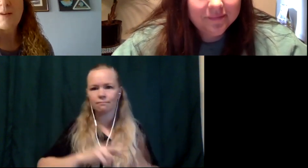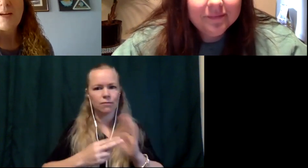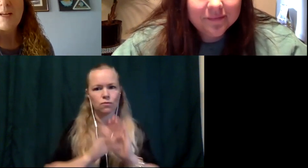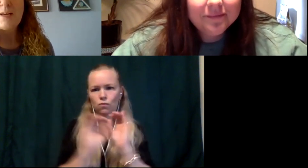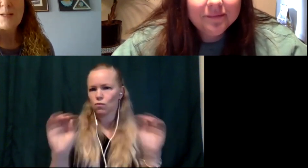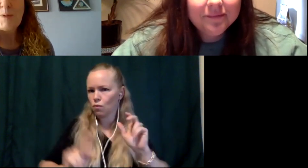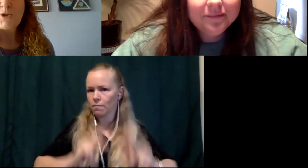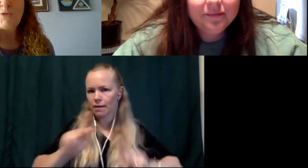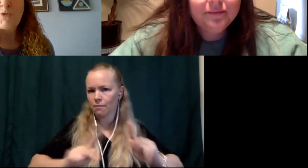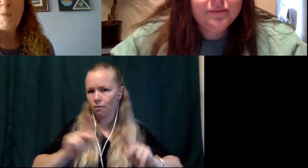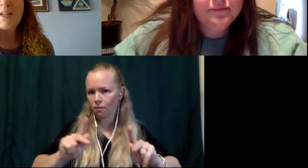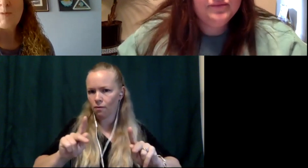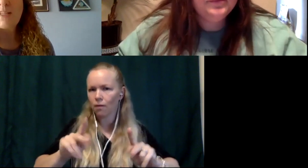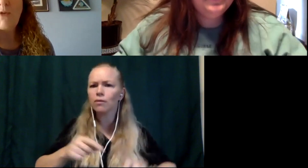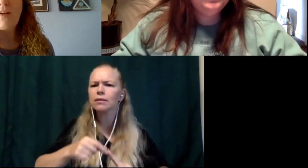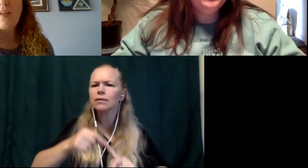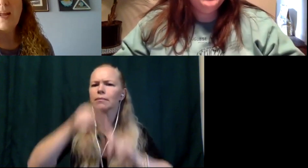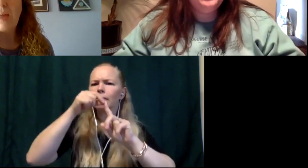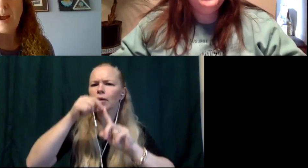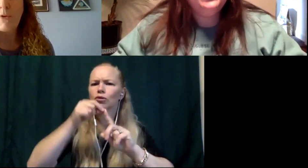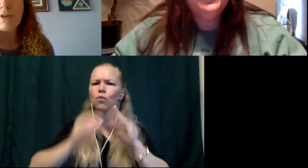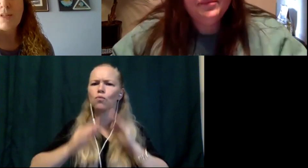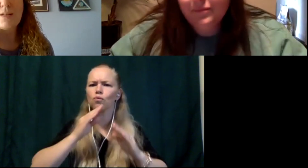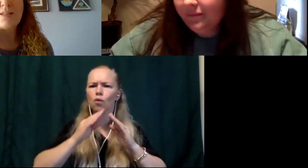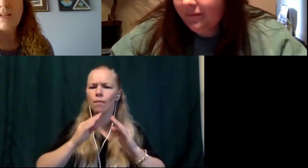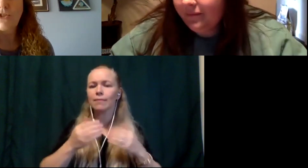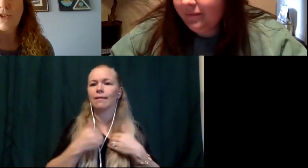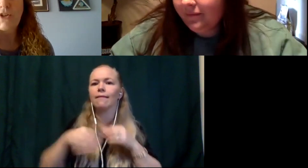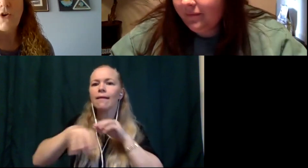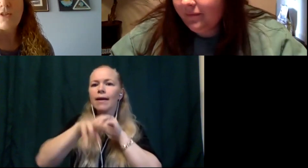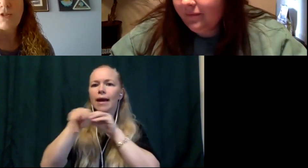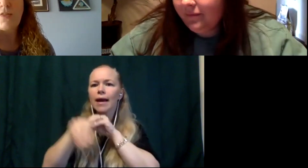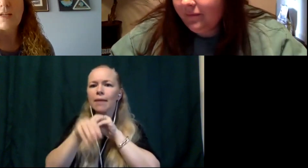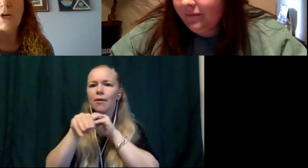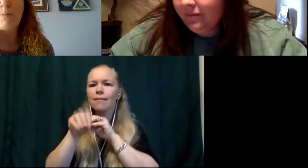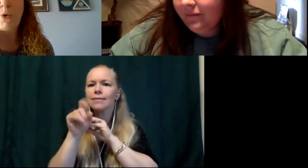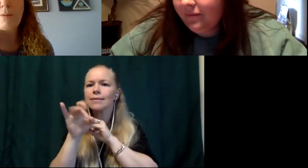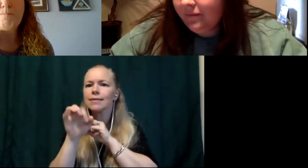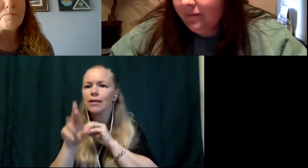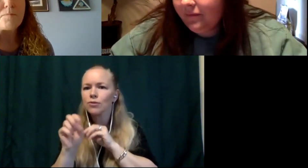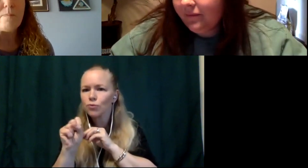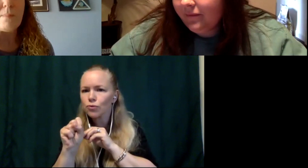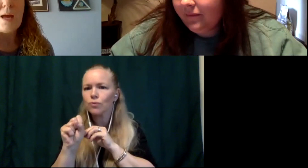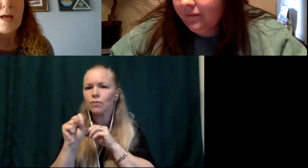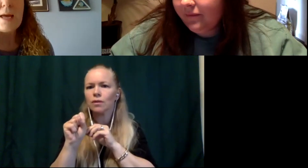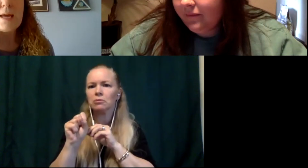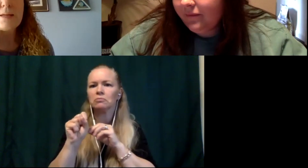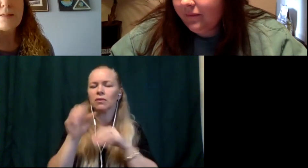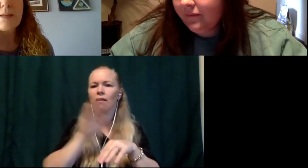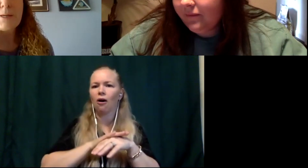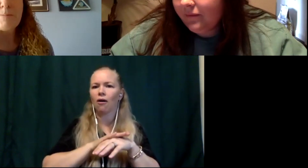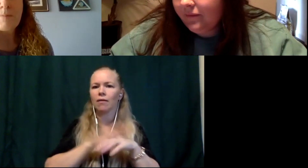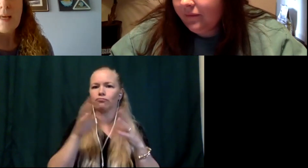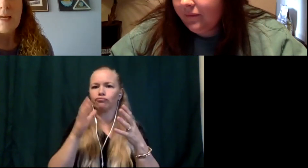They're special robot spacecraft that have cameras and sensors and all sorts of things on board.